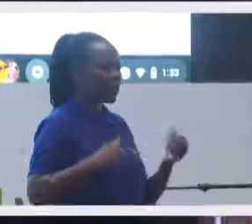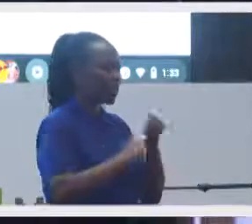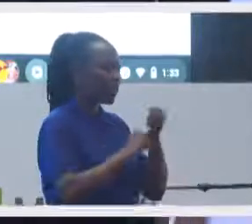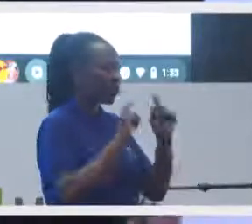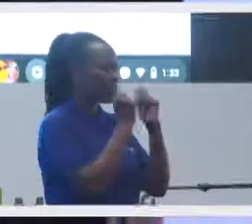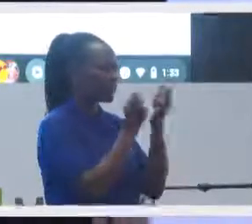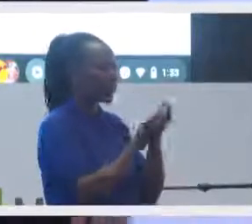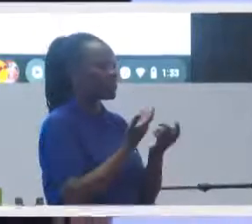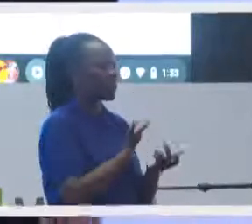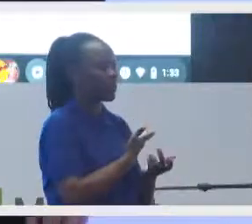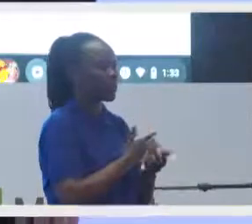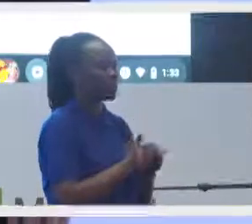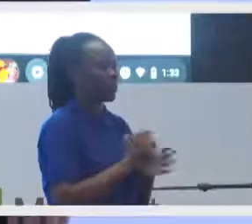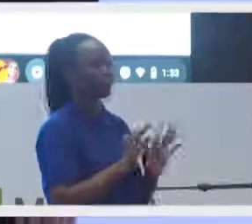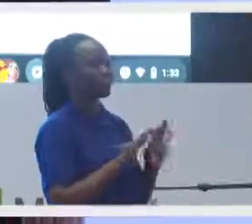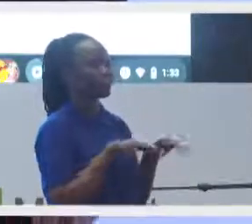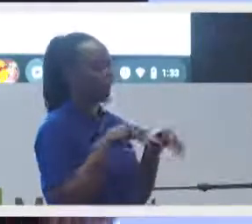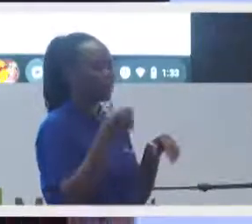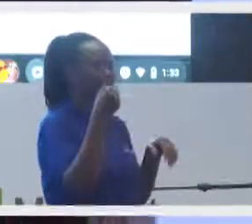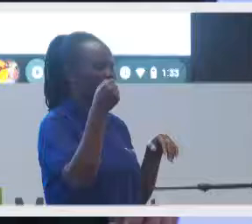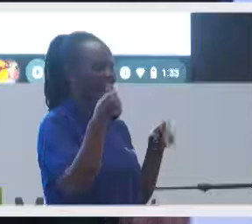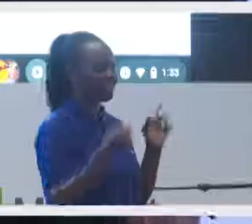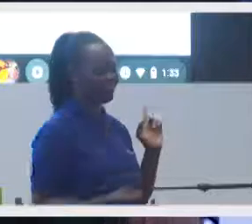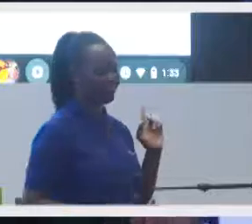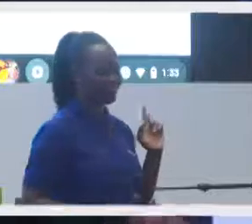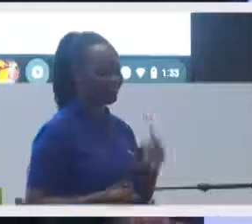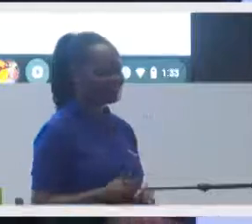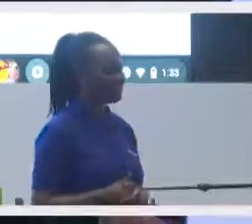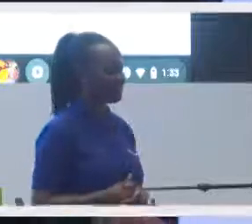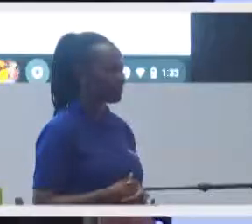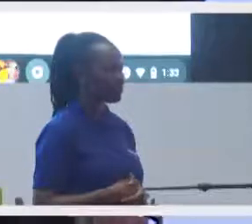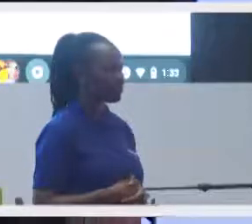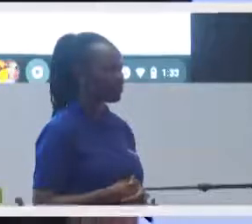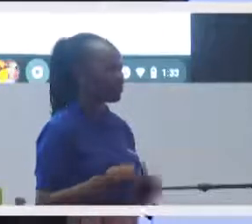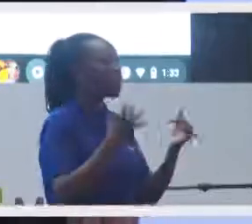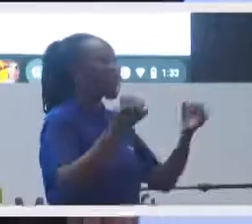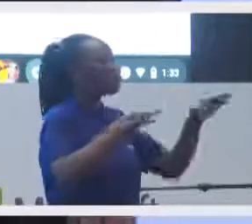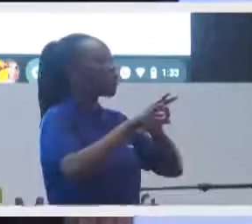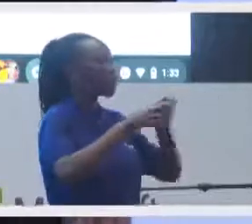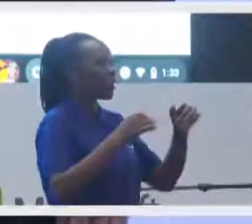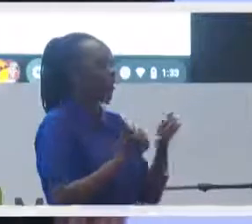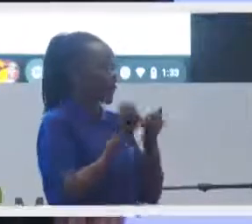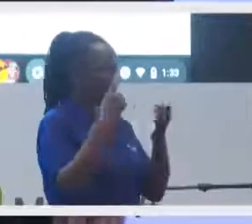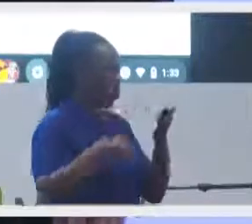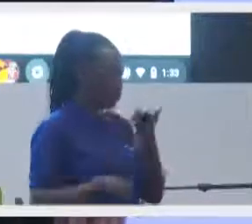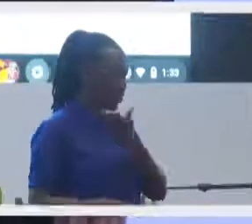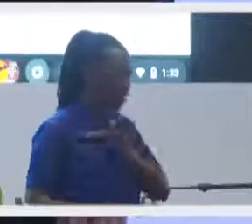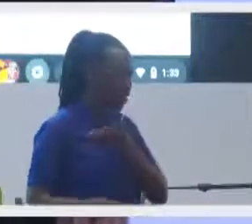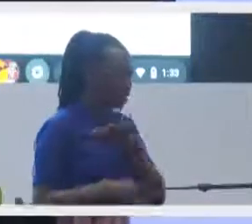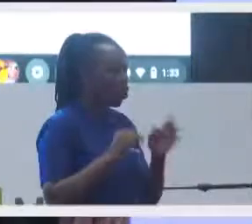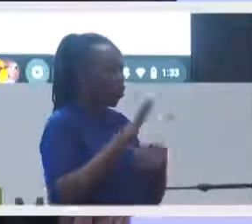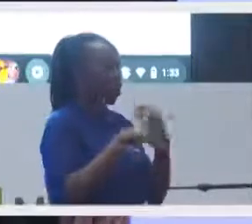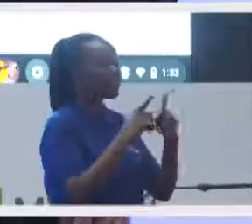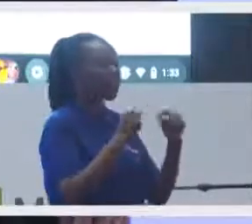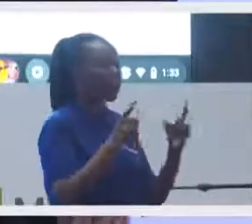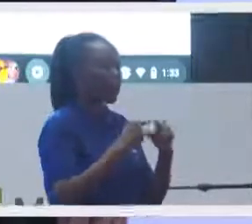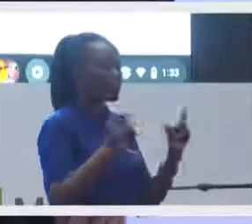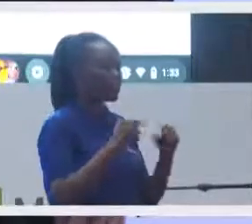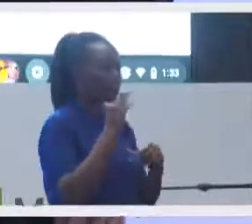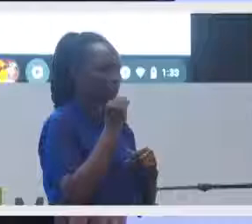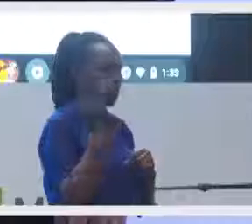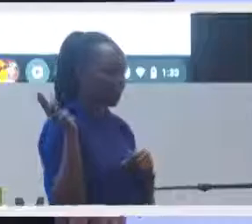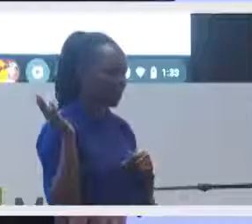available. Just paused it. So just to explain what's happening, every word that is spoken is also